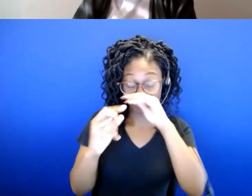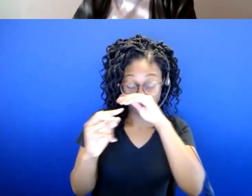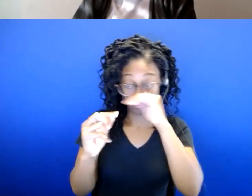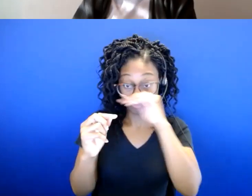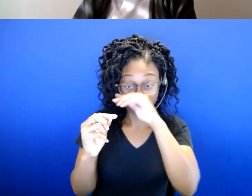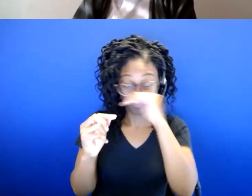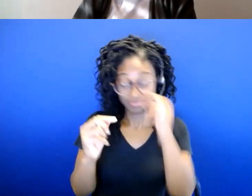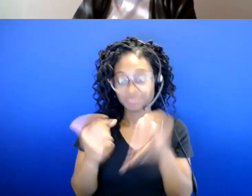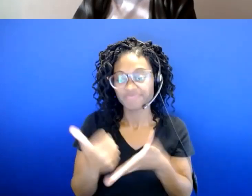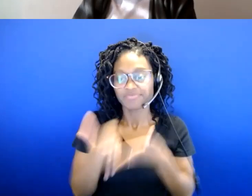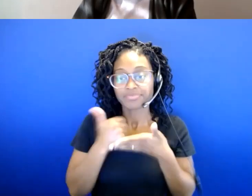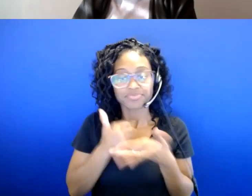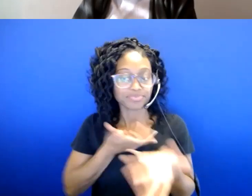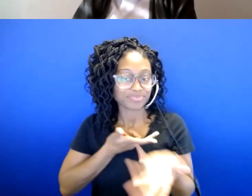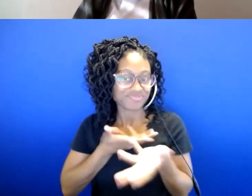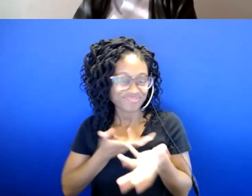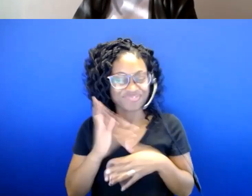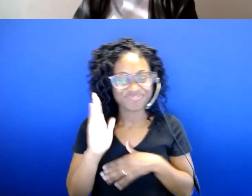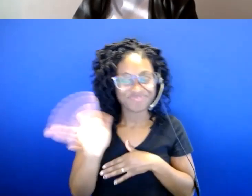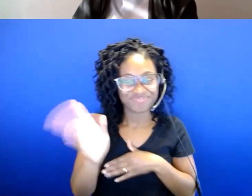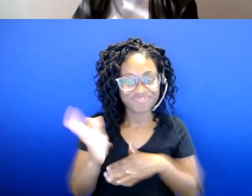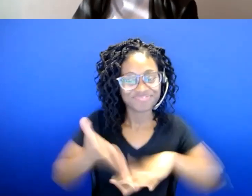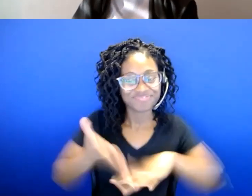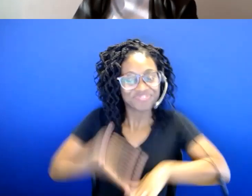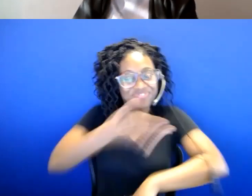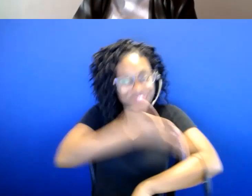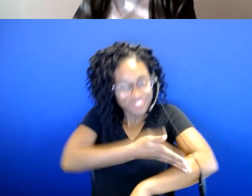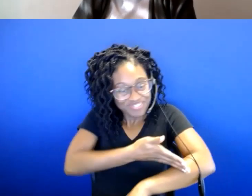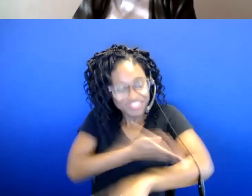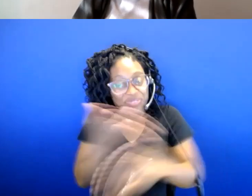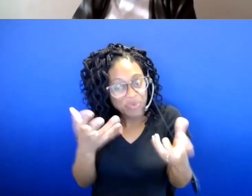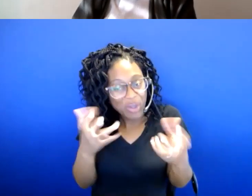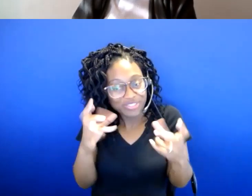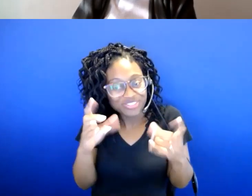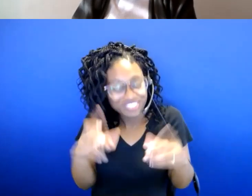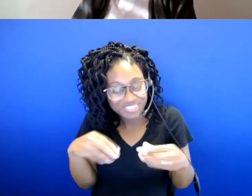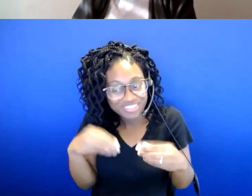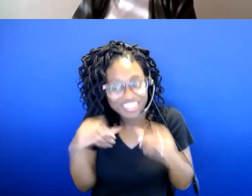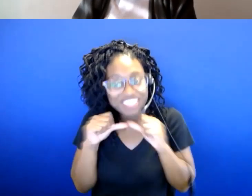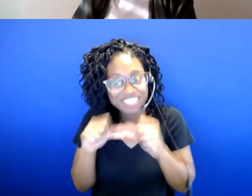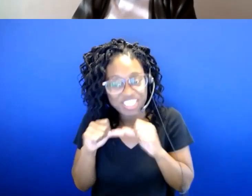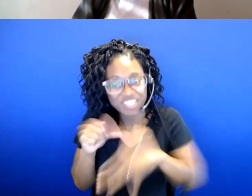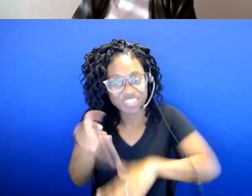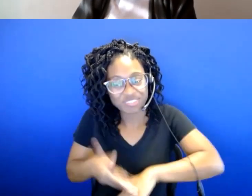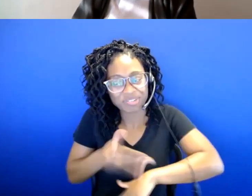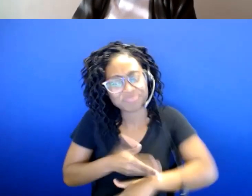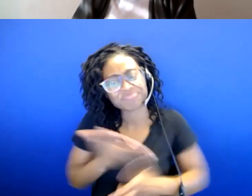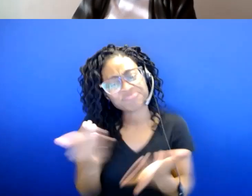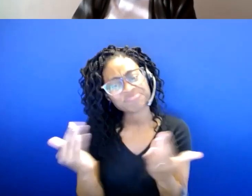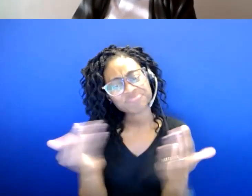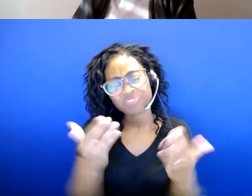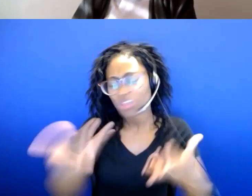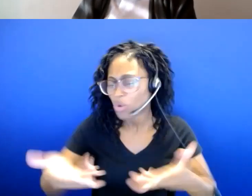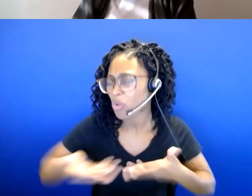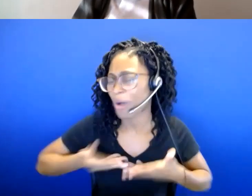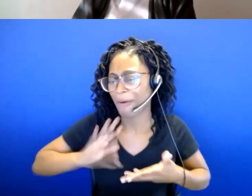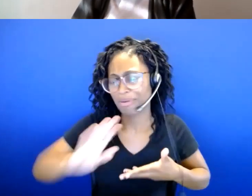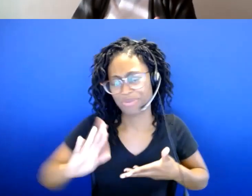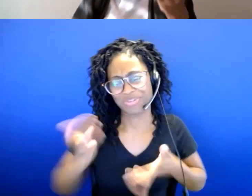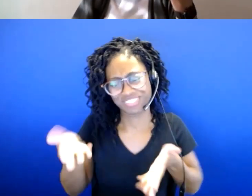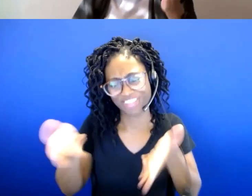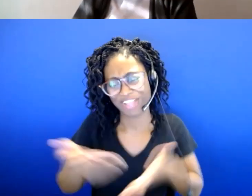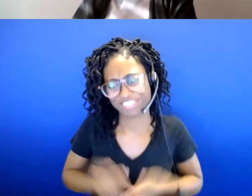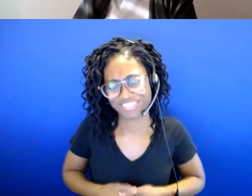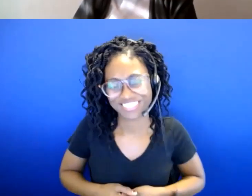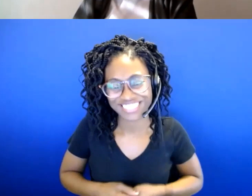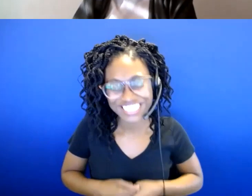interactive presentations to be better, and that's what we want to do. So you're welcome to come with your suggestions, please. So, and we always